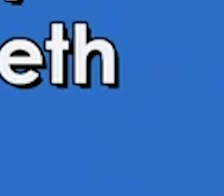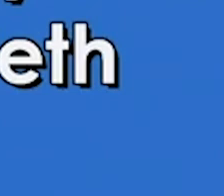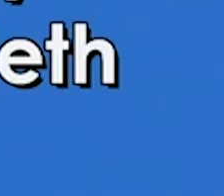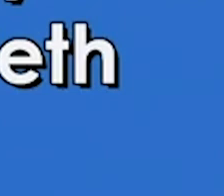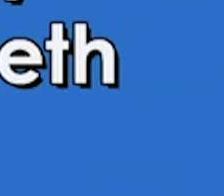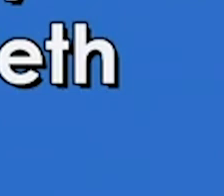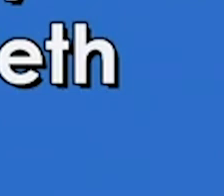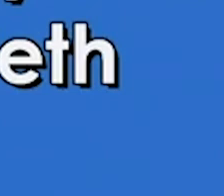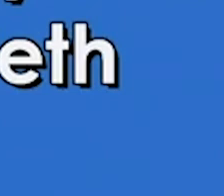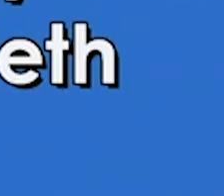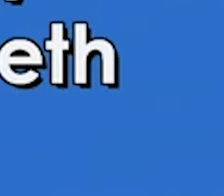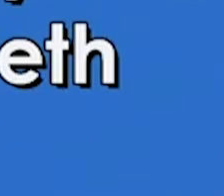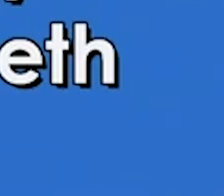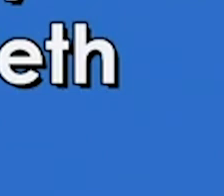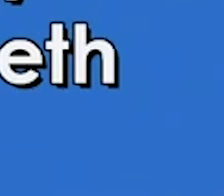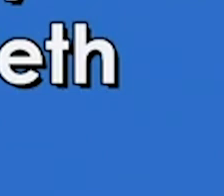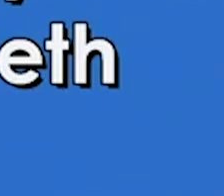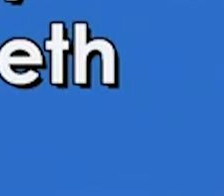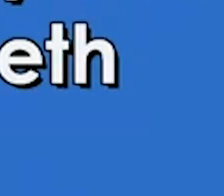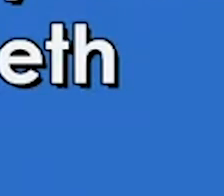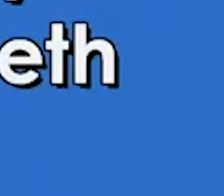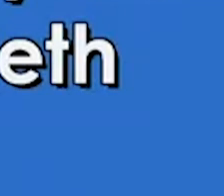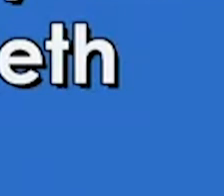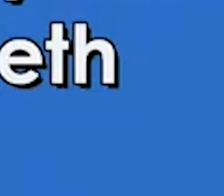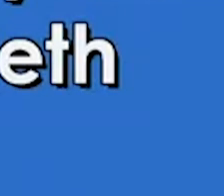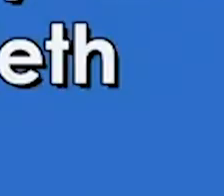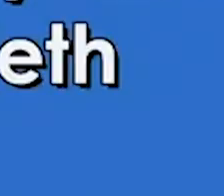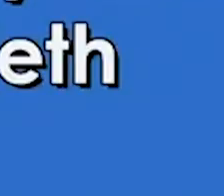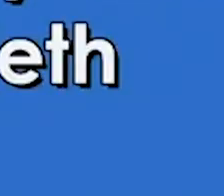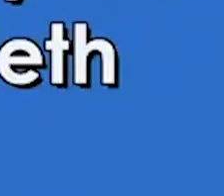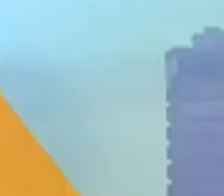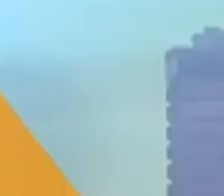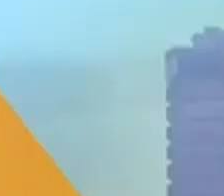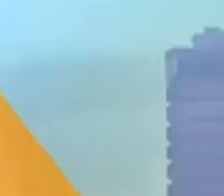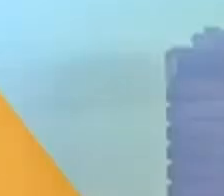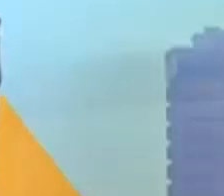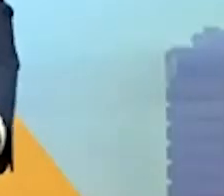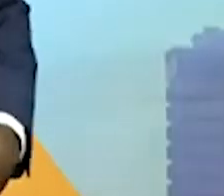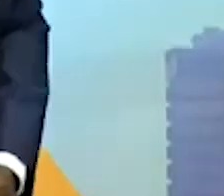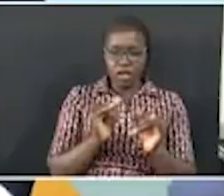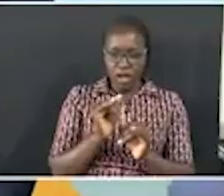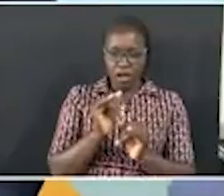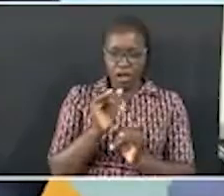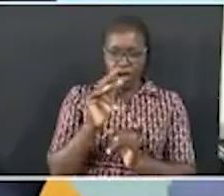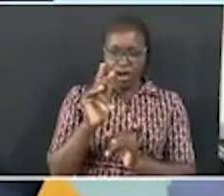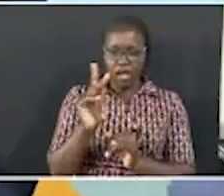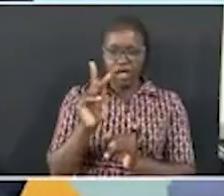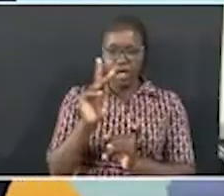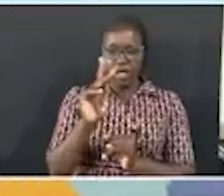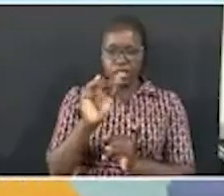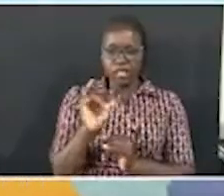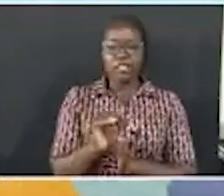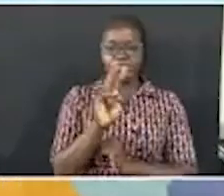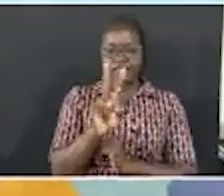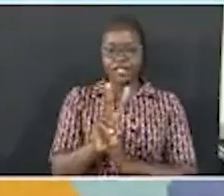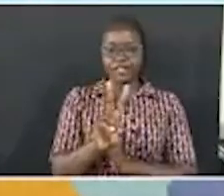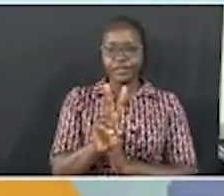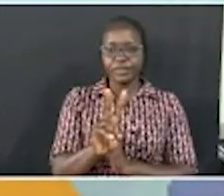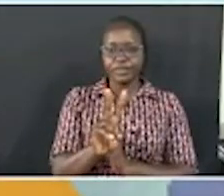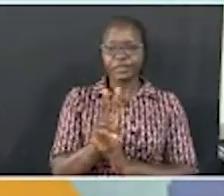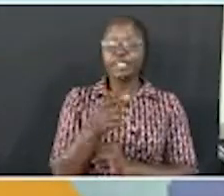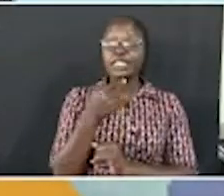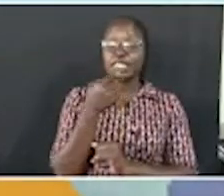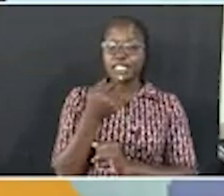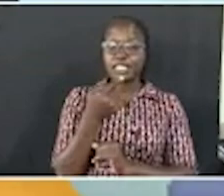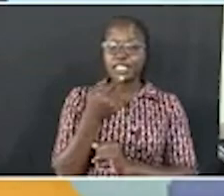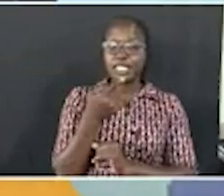and effective. What do you say? Now, this is what the New King James Version put, this is how it puts it. It